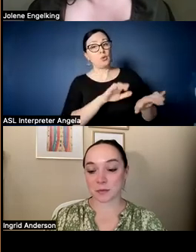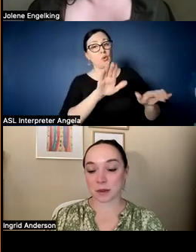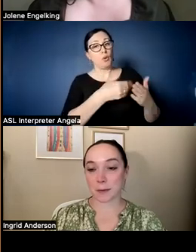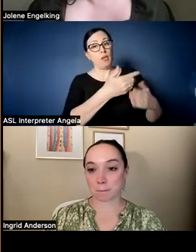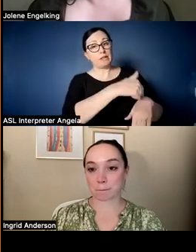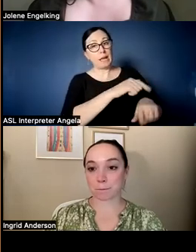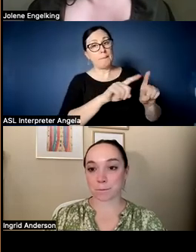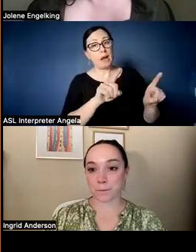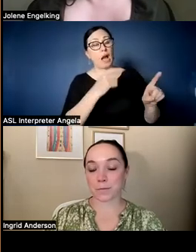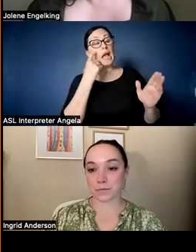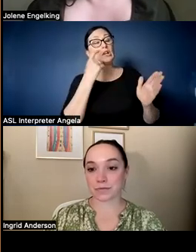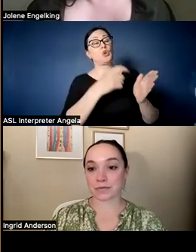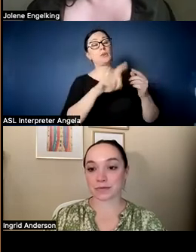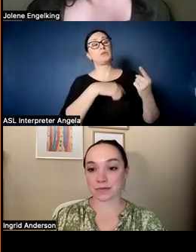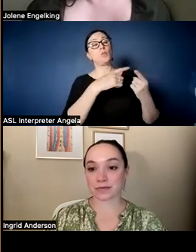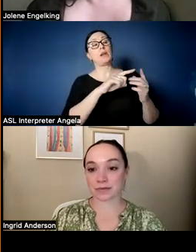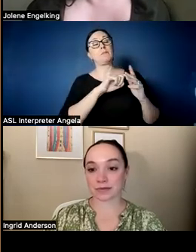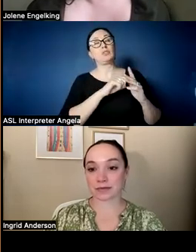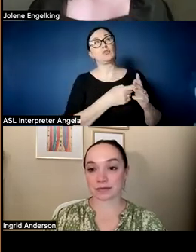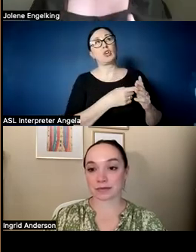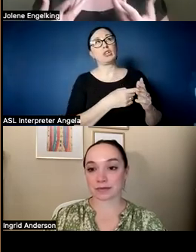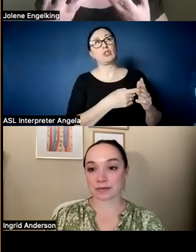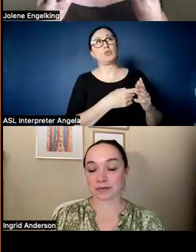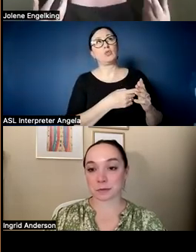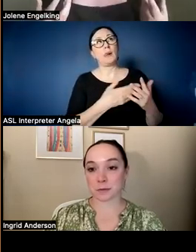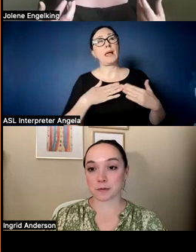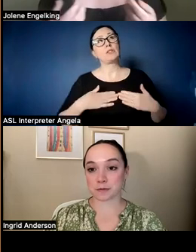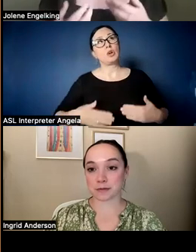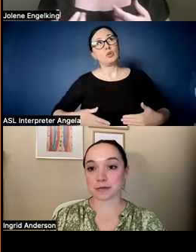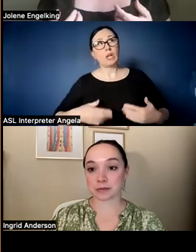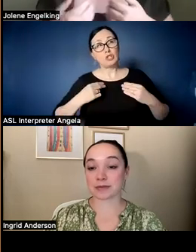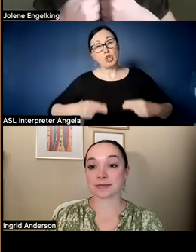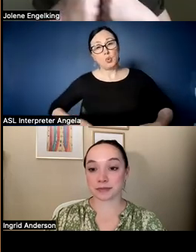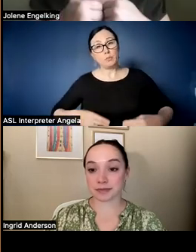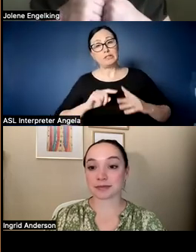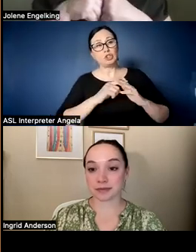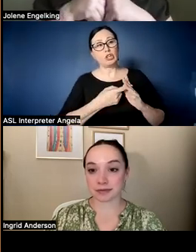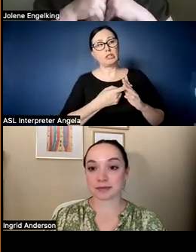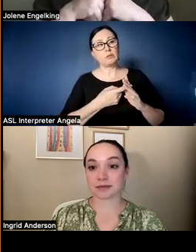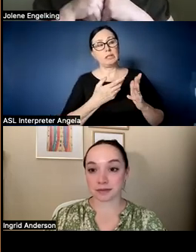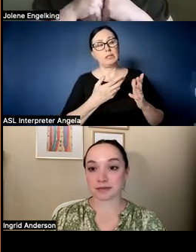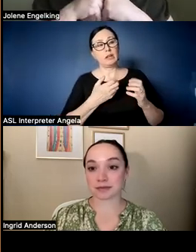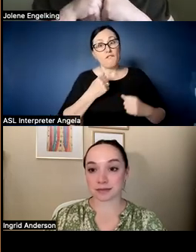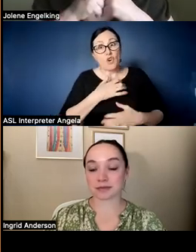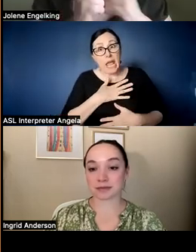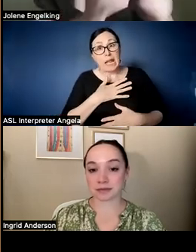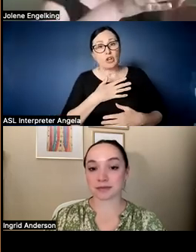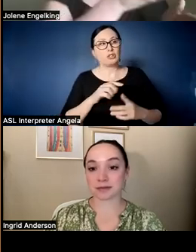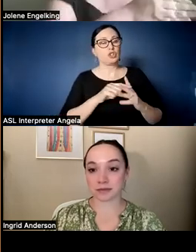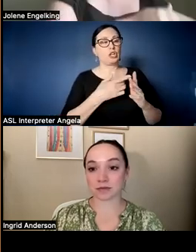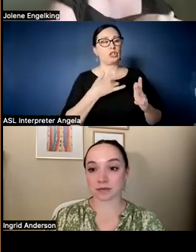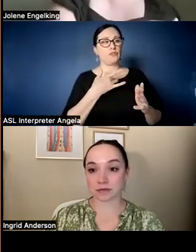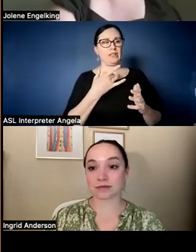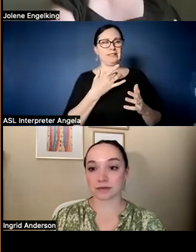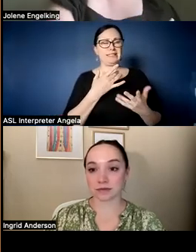I'm starting to as a human, starting to feel afraid or starting to feel like tensions within the workplace, that if I turn